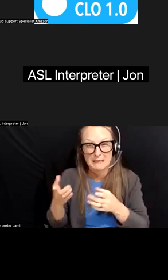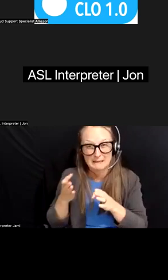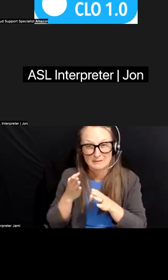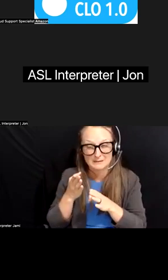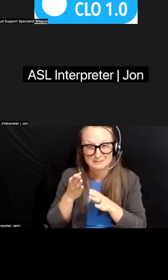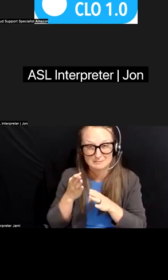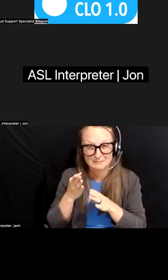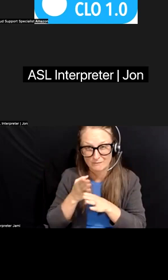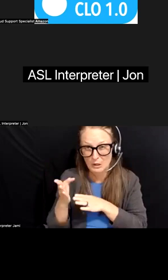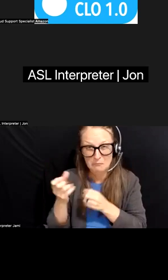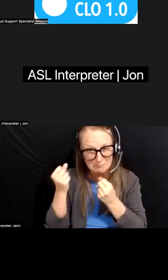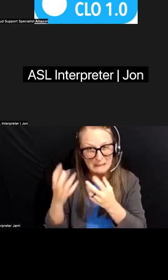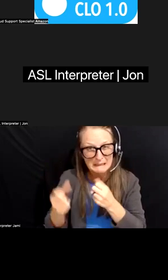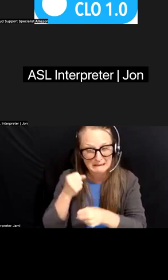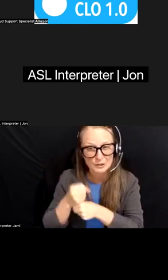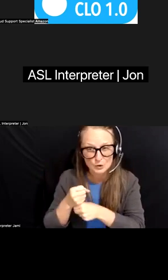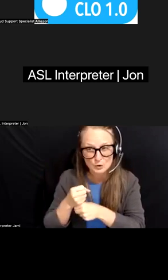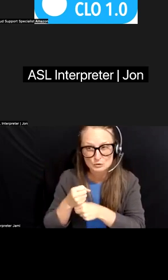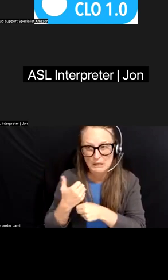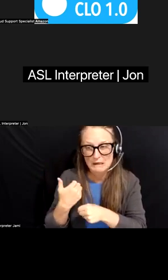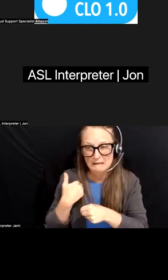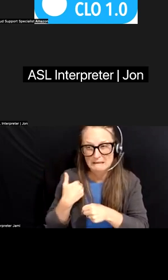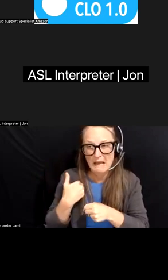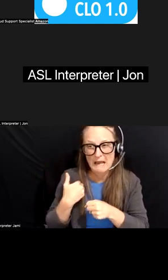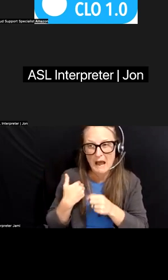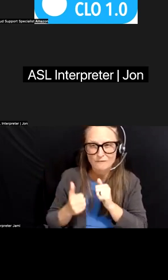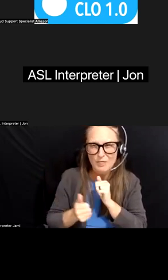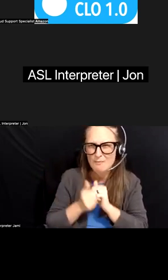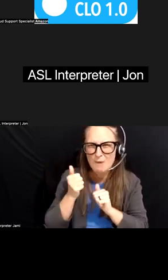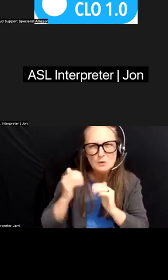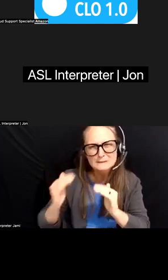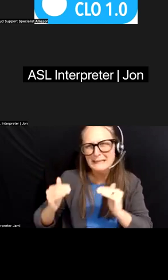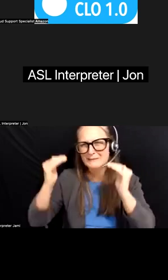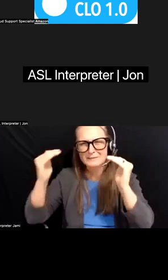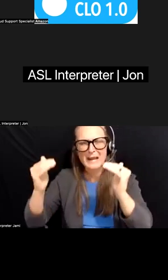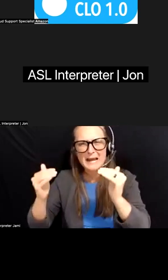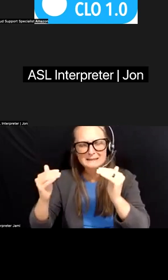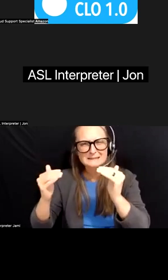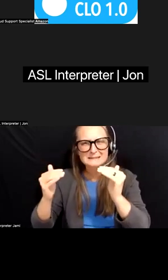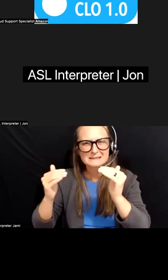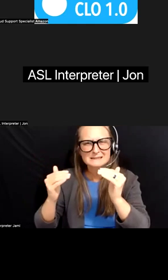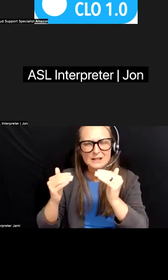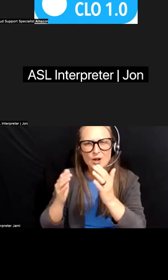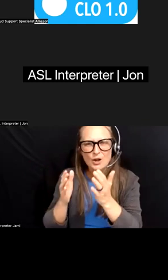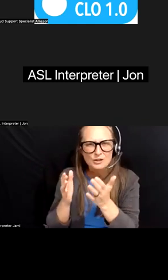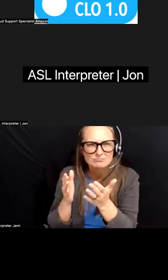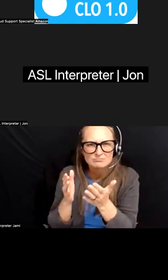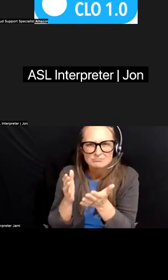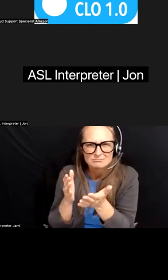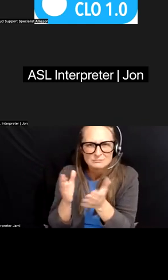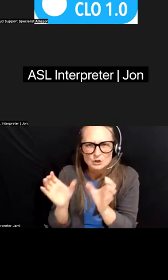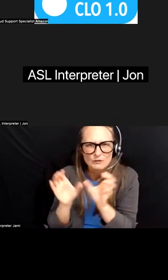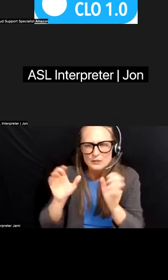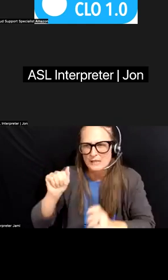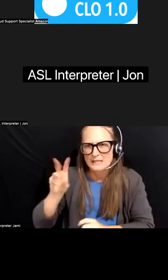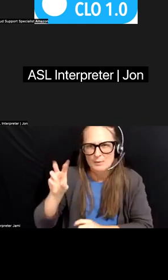years, and I carry the most advanced certifications in AWS. And still, there's some topics that